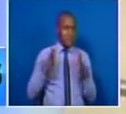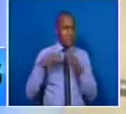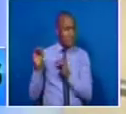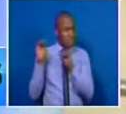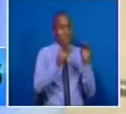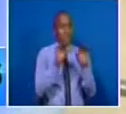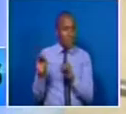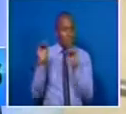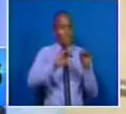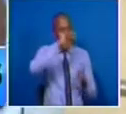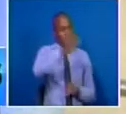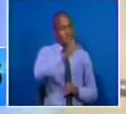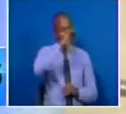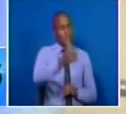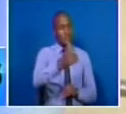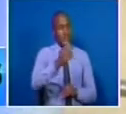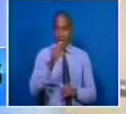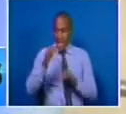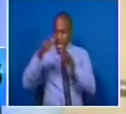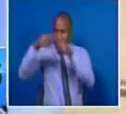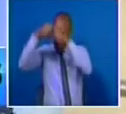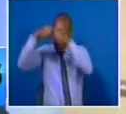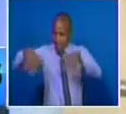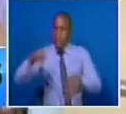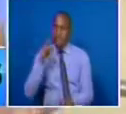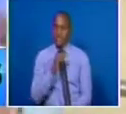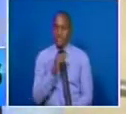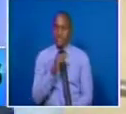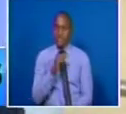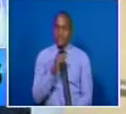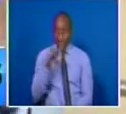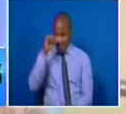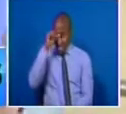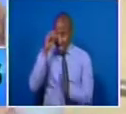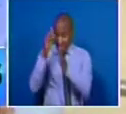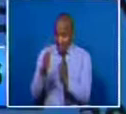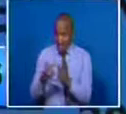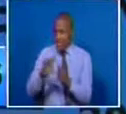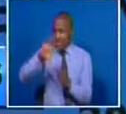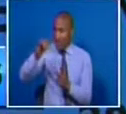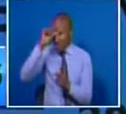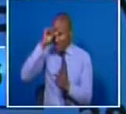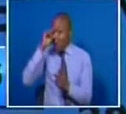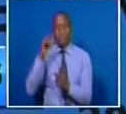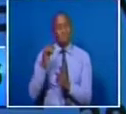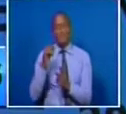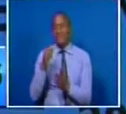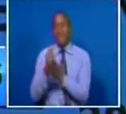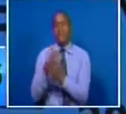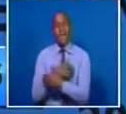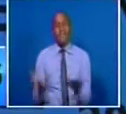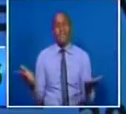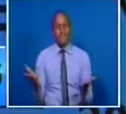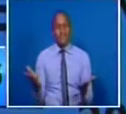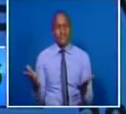migration. Agriculture, which is devolved, the governors and the county governments have done nothing about. How